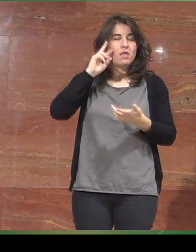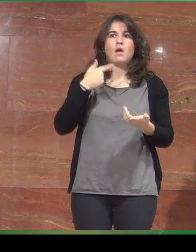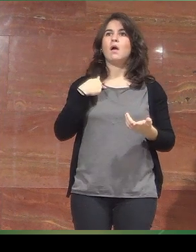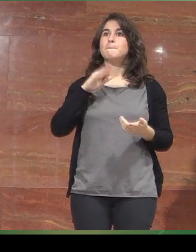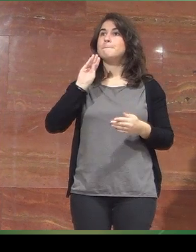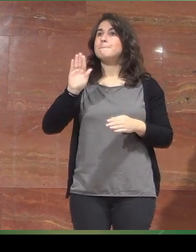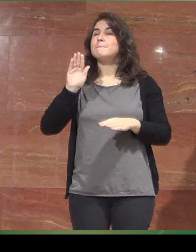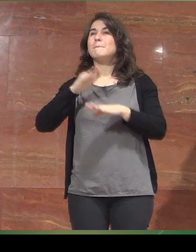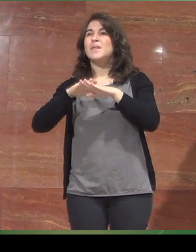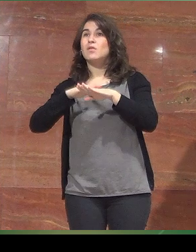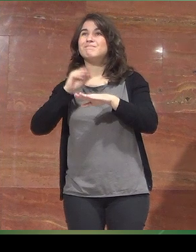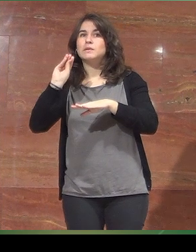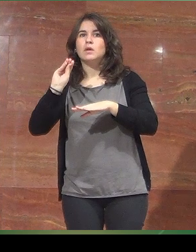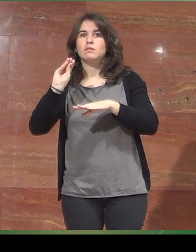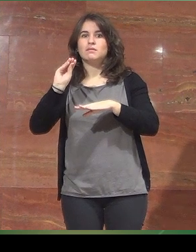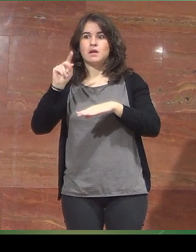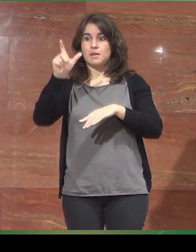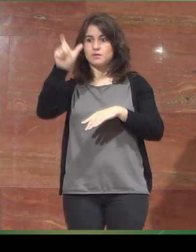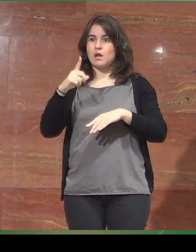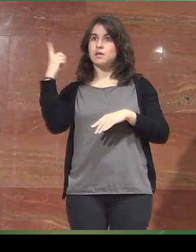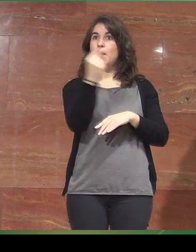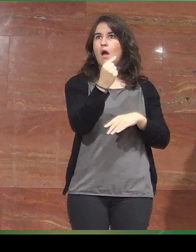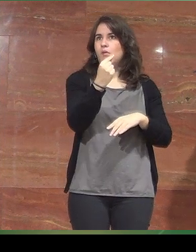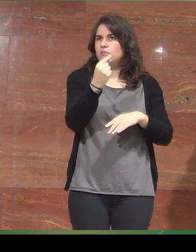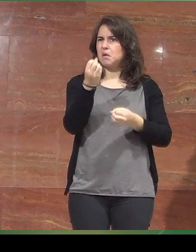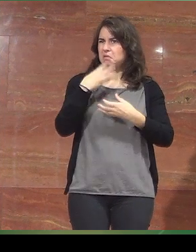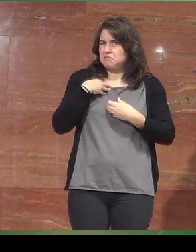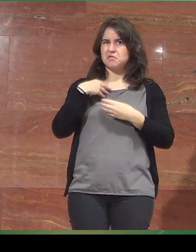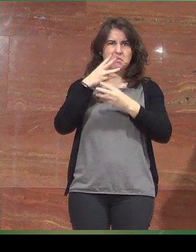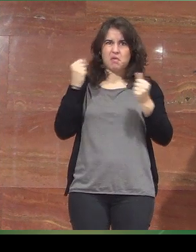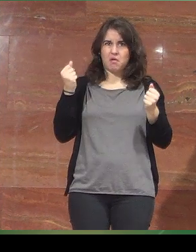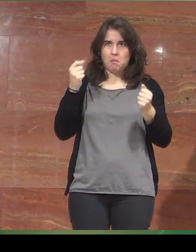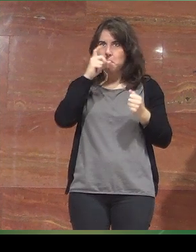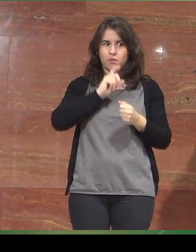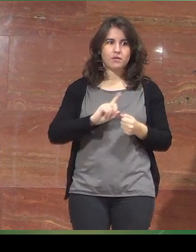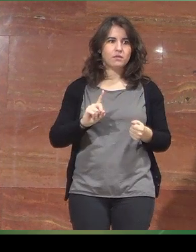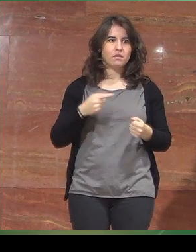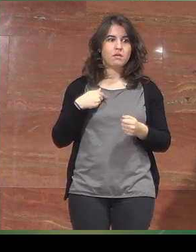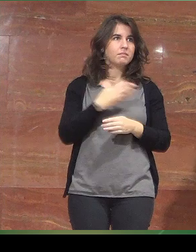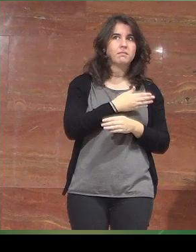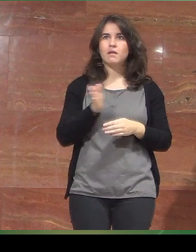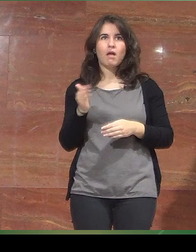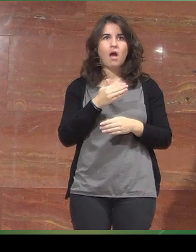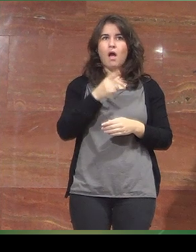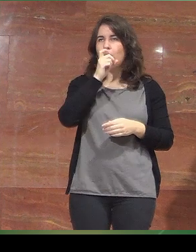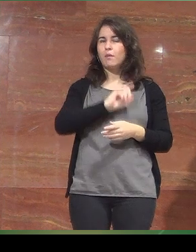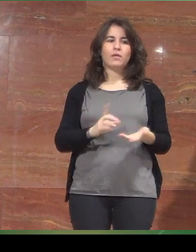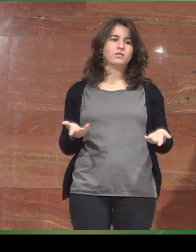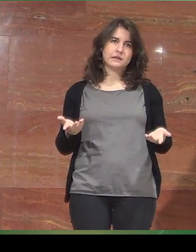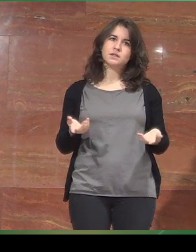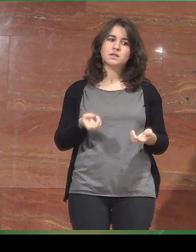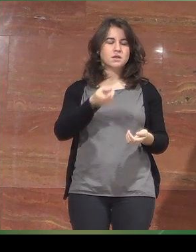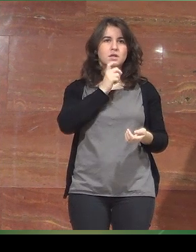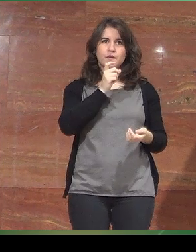us? Did he say left or did he say right? I'm not sure. So again, it's quite difficult. And of course,